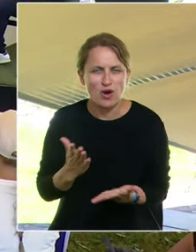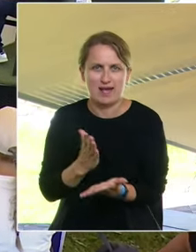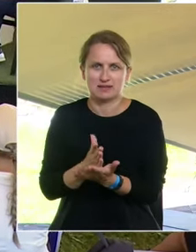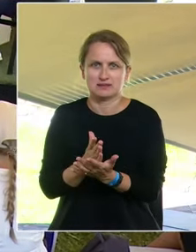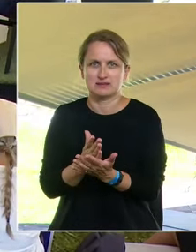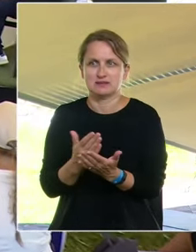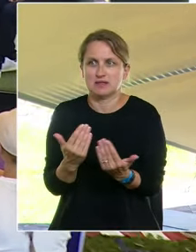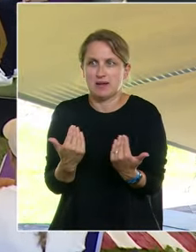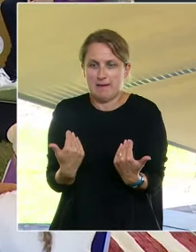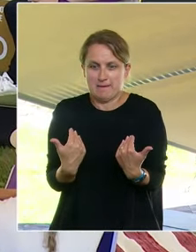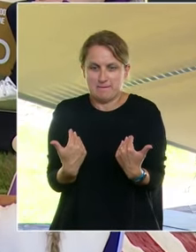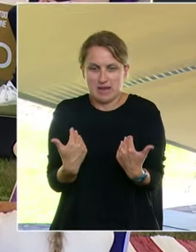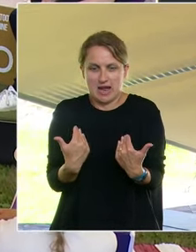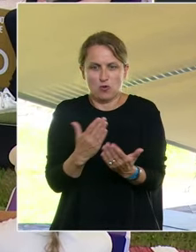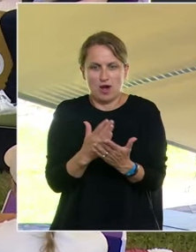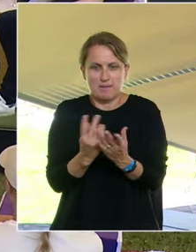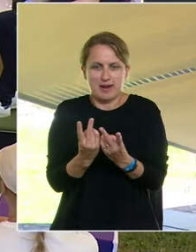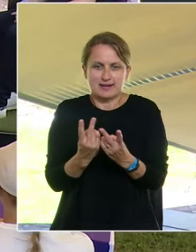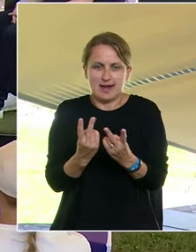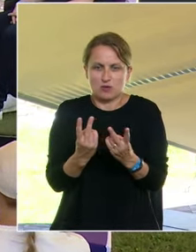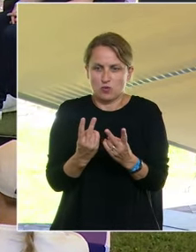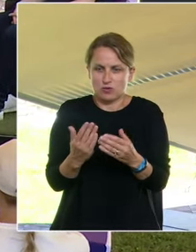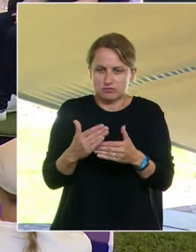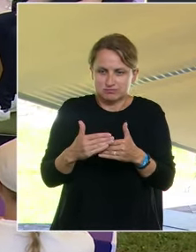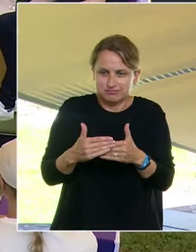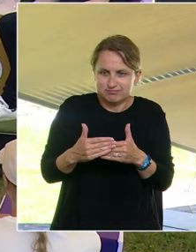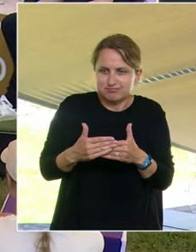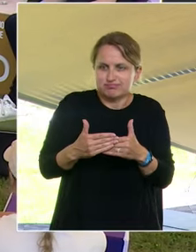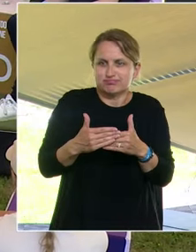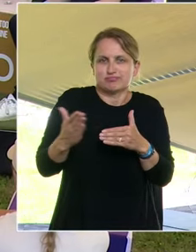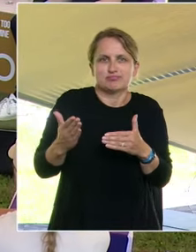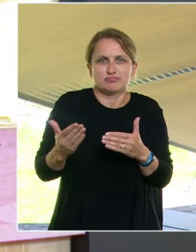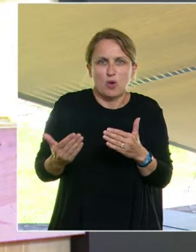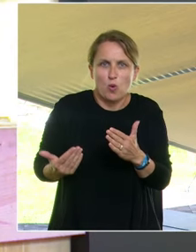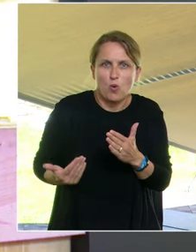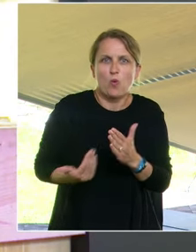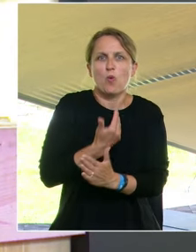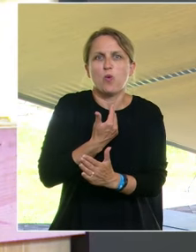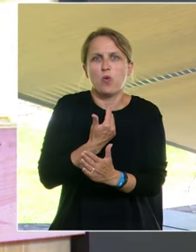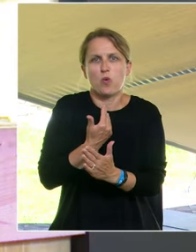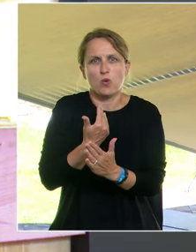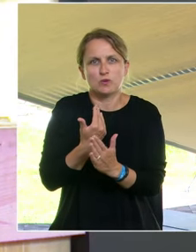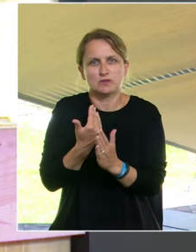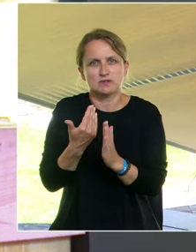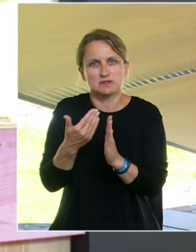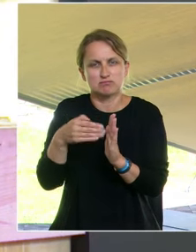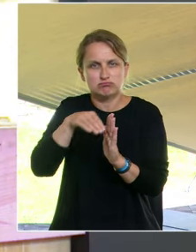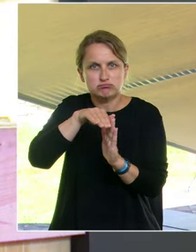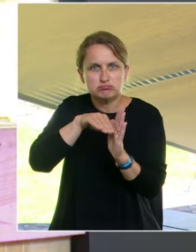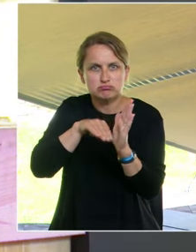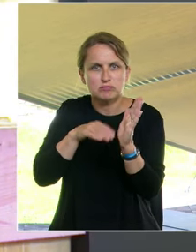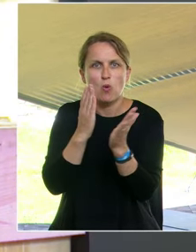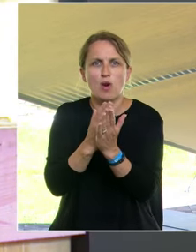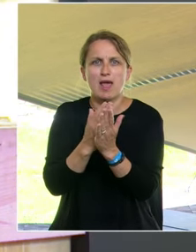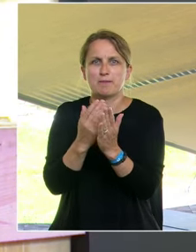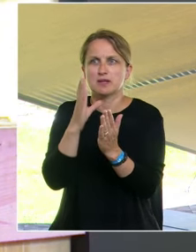this new potential avenue of policy making, pushing more towards